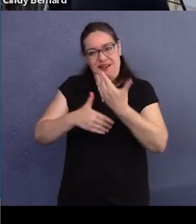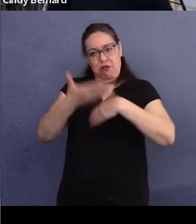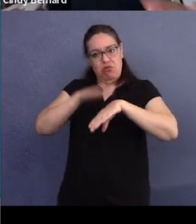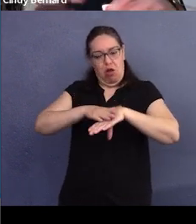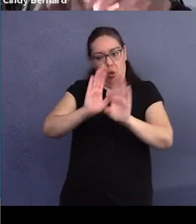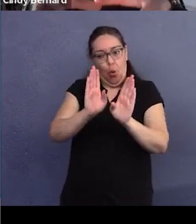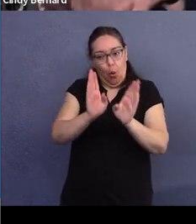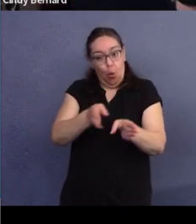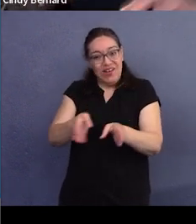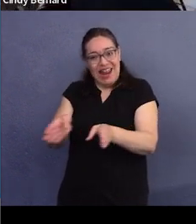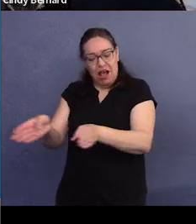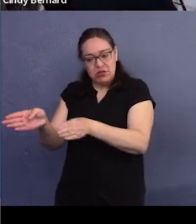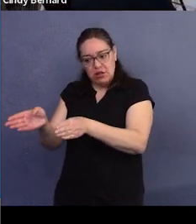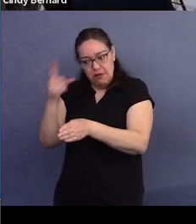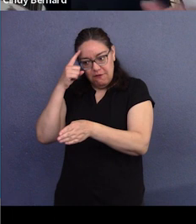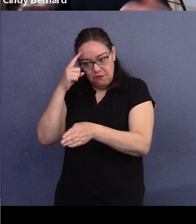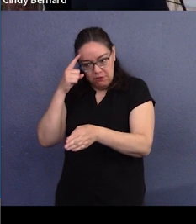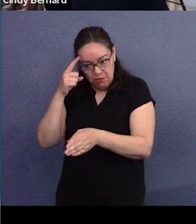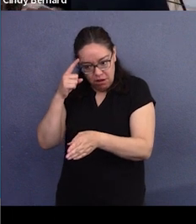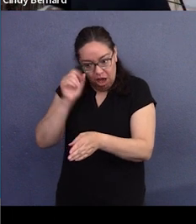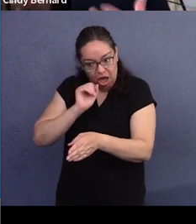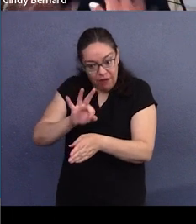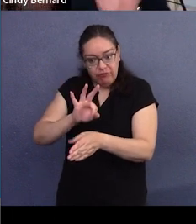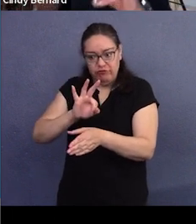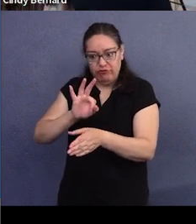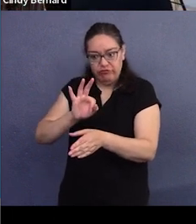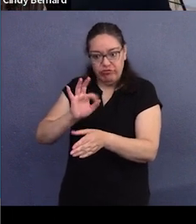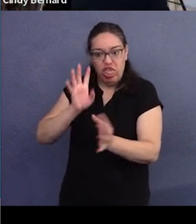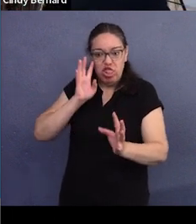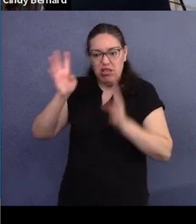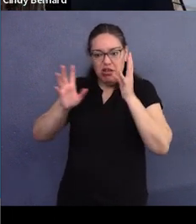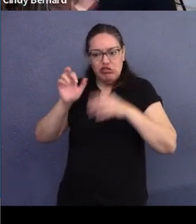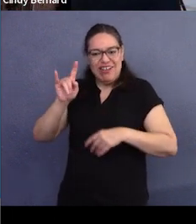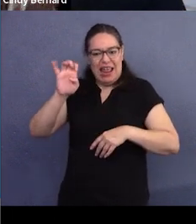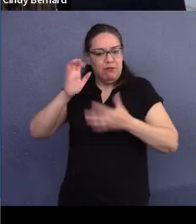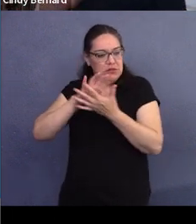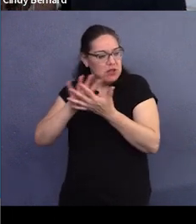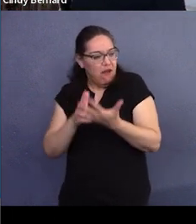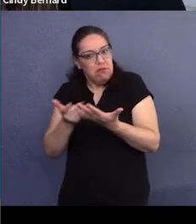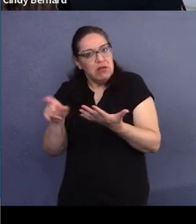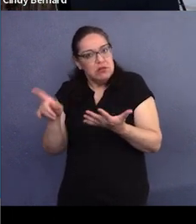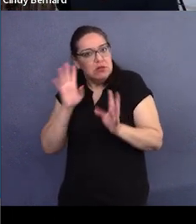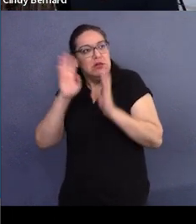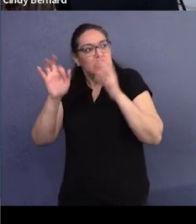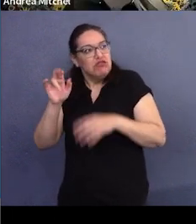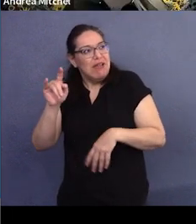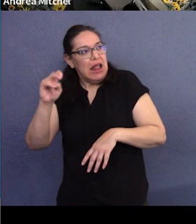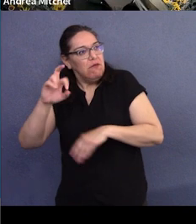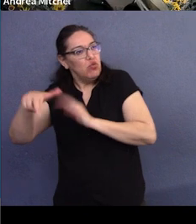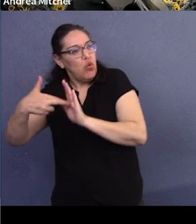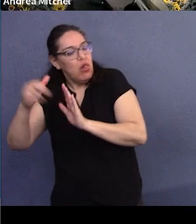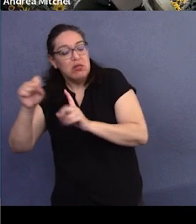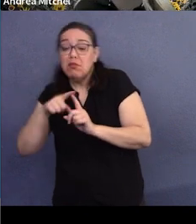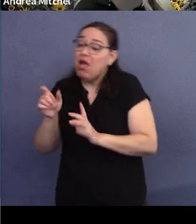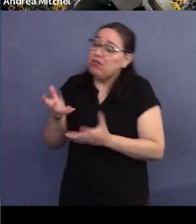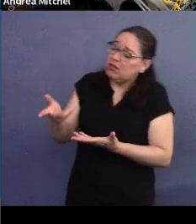of of all of the creative stuff. It's a creative role, but yeah, please ask and let me know. Okay. Anyway, I'll go. I don't want to take up too much time. That's a good